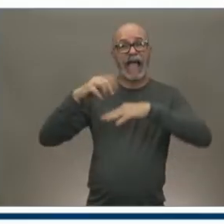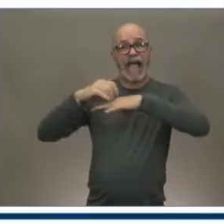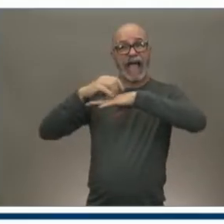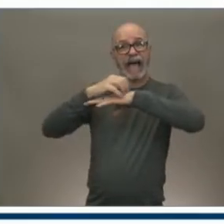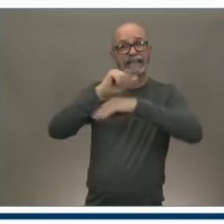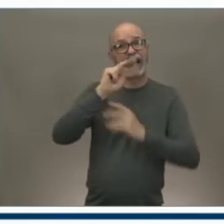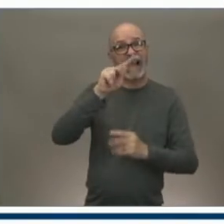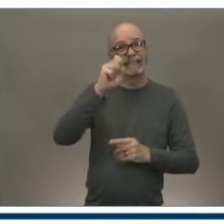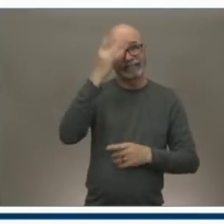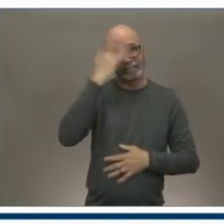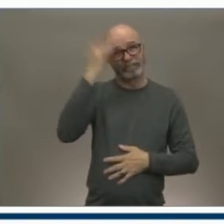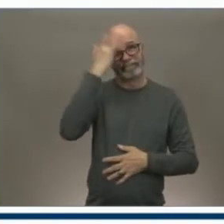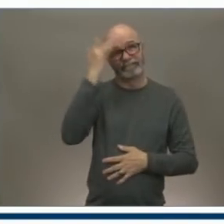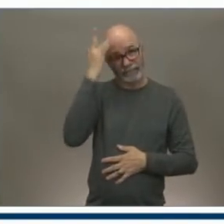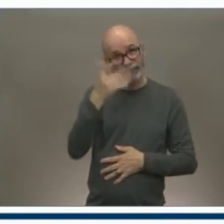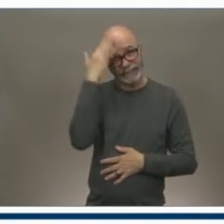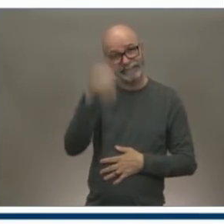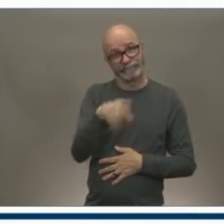have little antibodies.